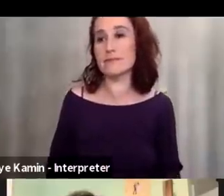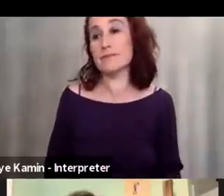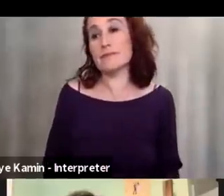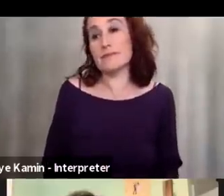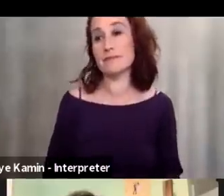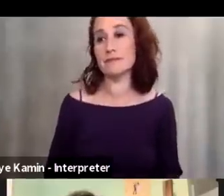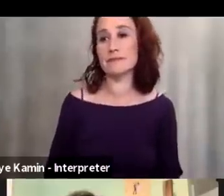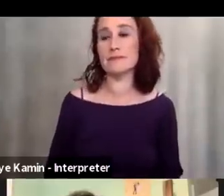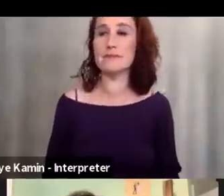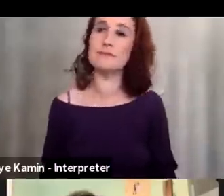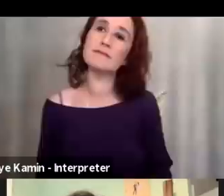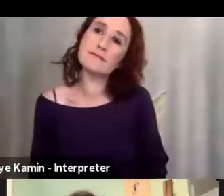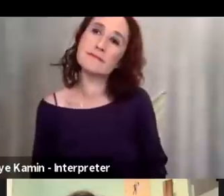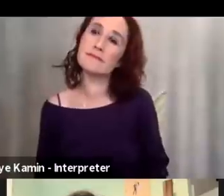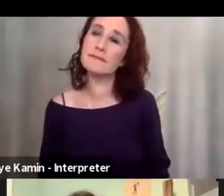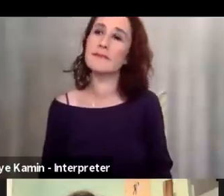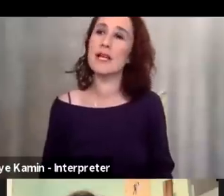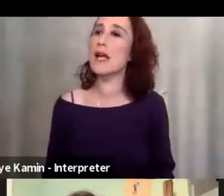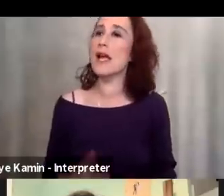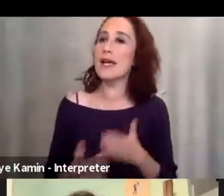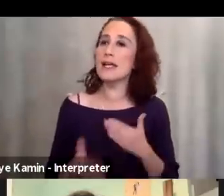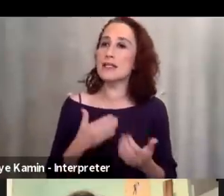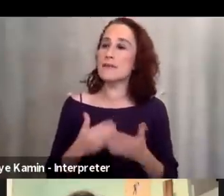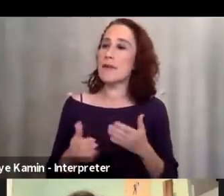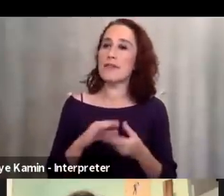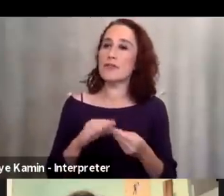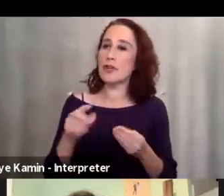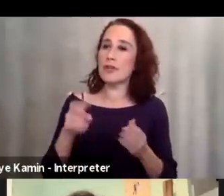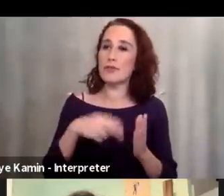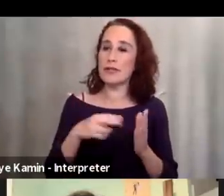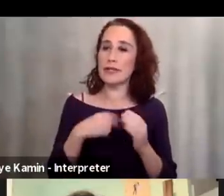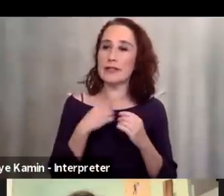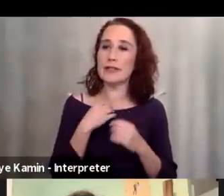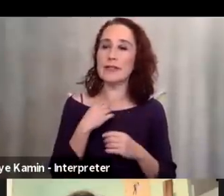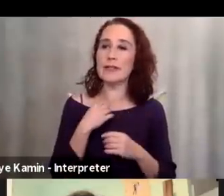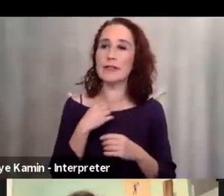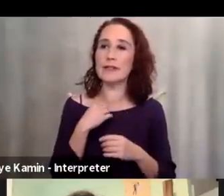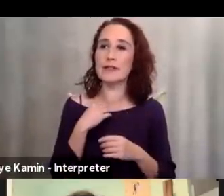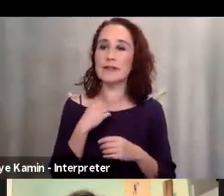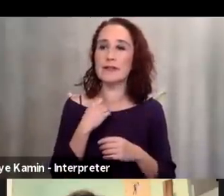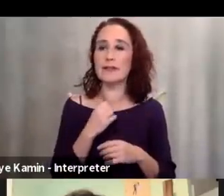It's sort of, no matter what kind of story you're reading, I think that kids